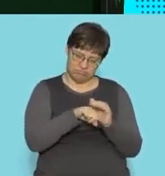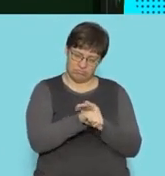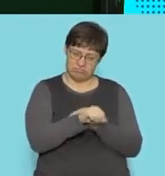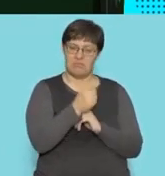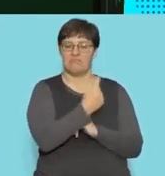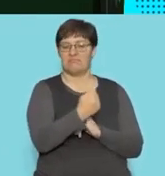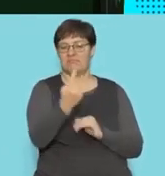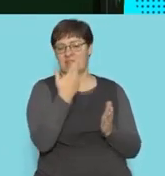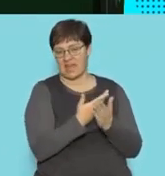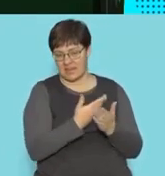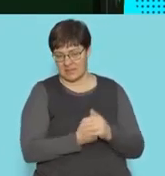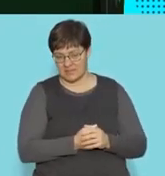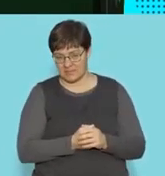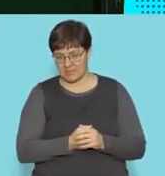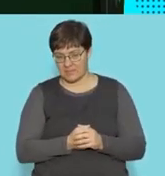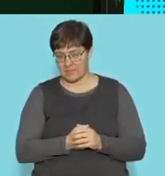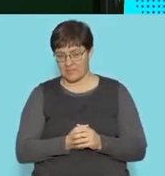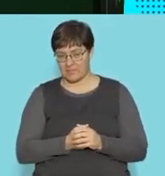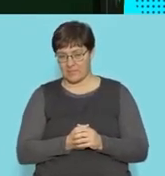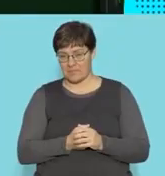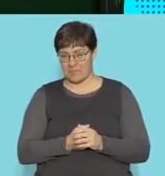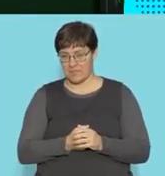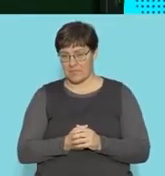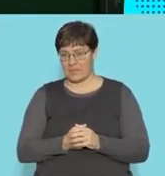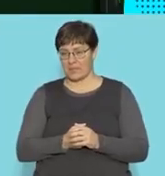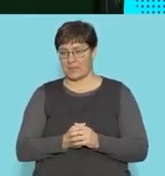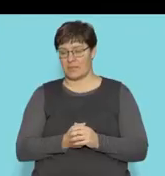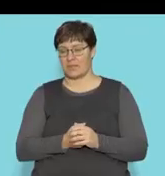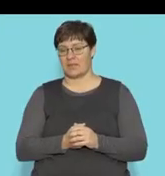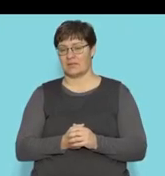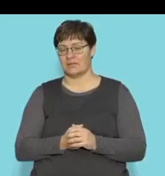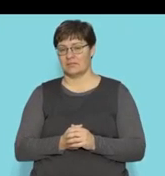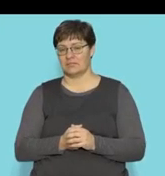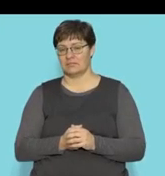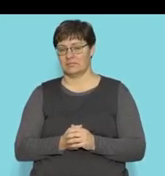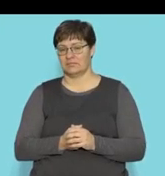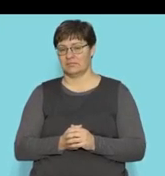exponential doubling of the population over time.